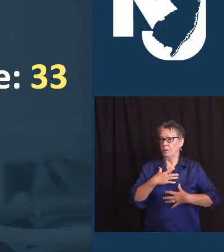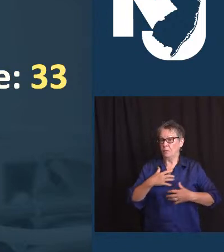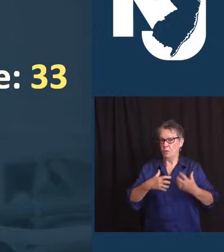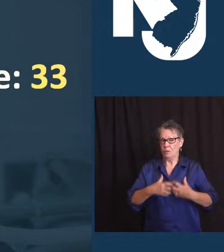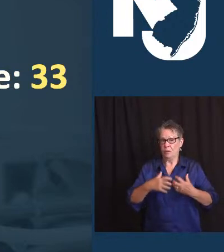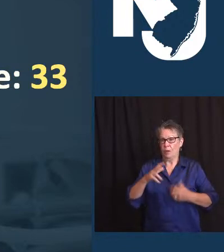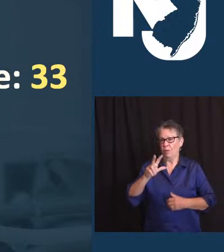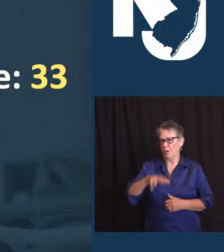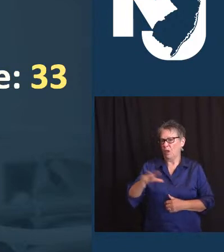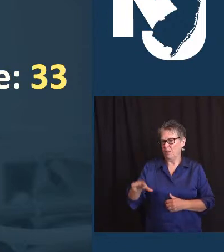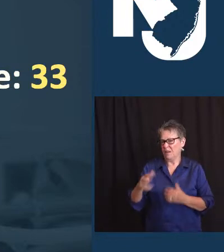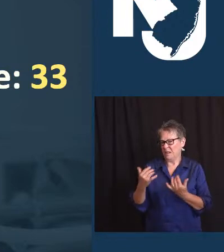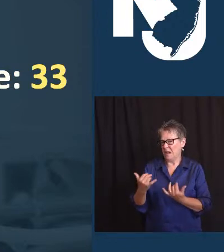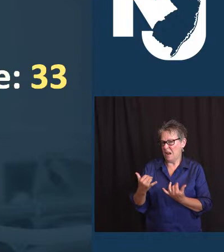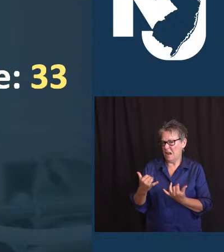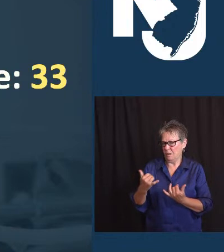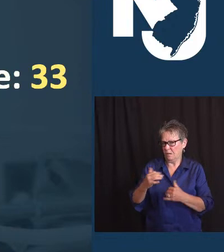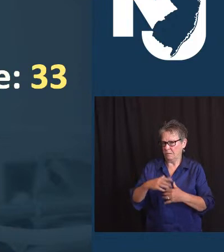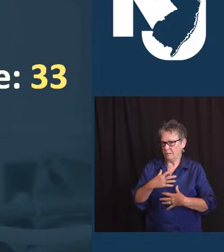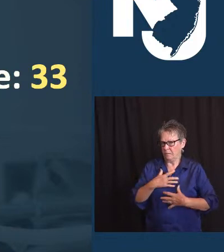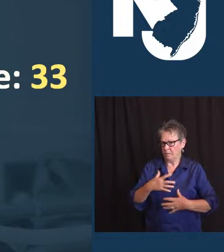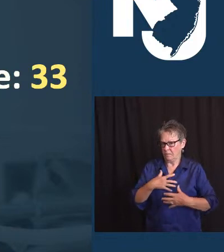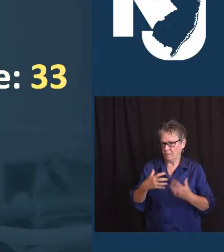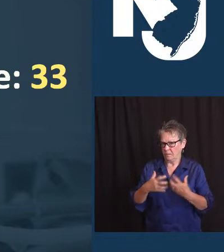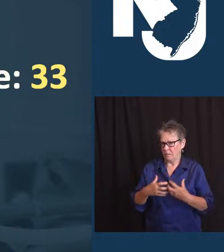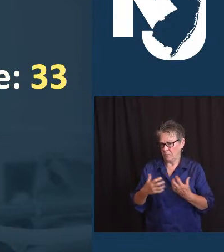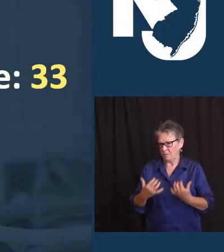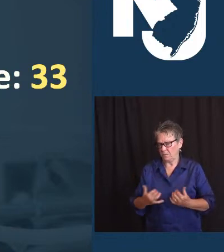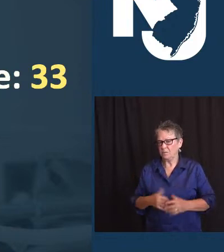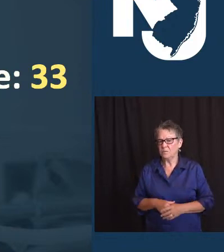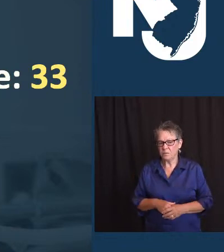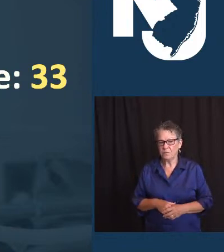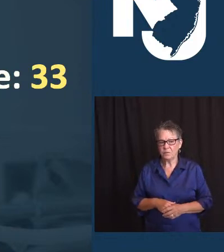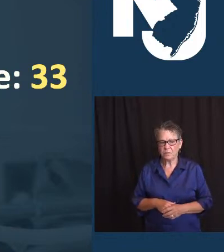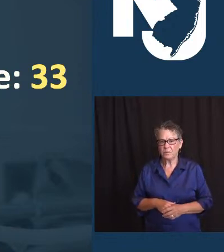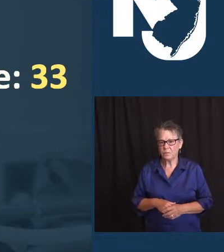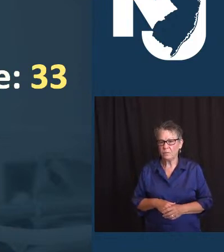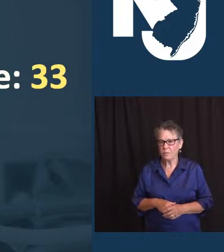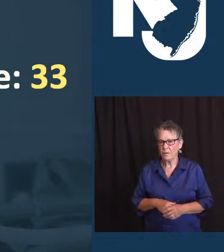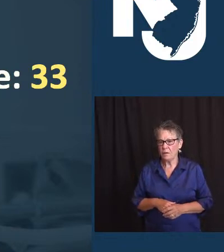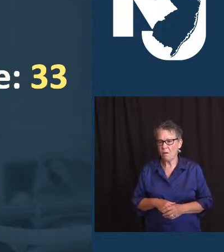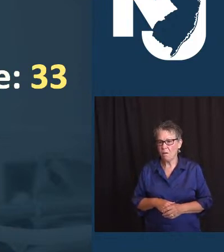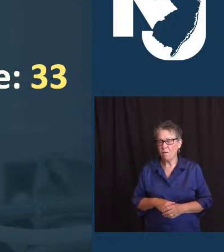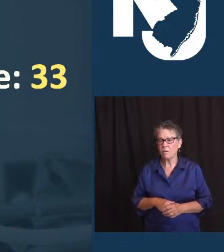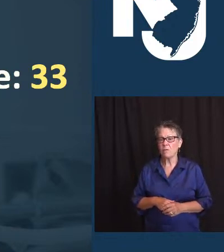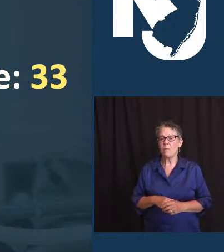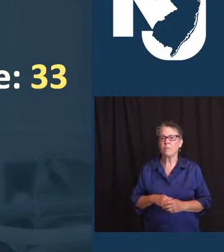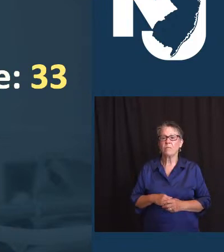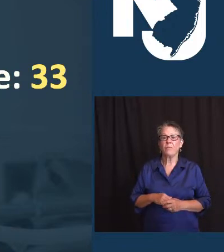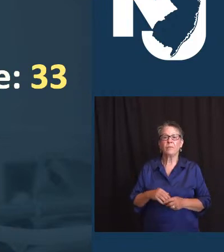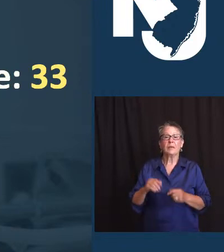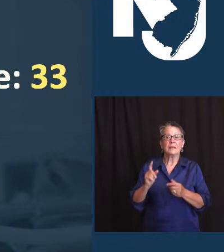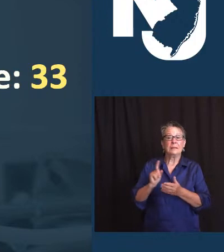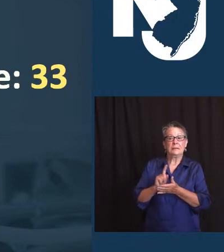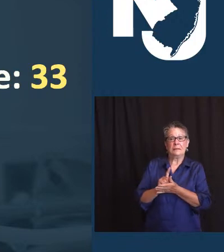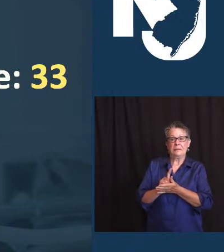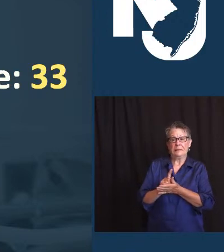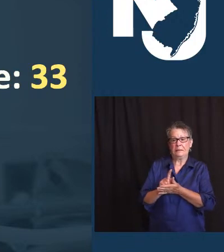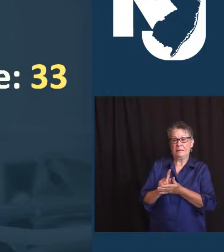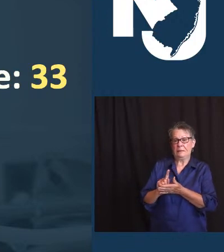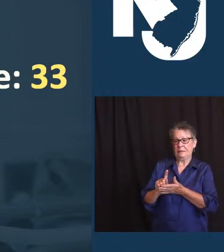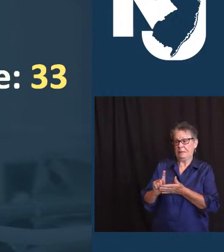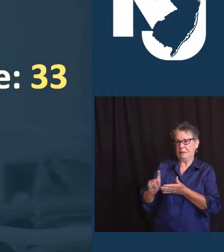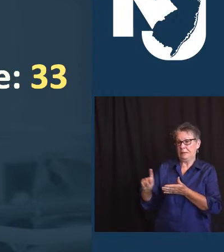a week ago. Over the past week, 366 COVID-positive patients entered our